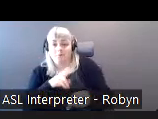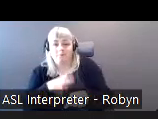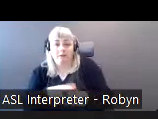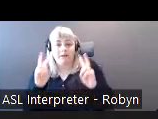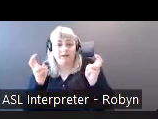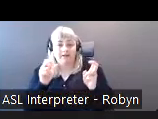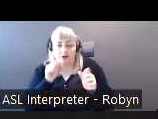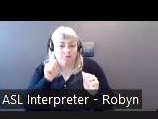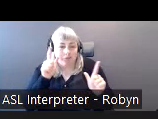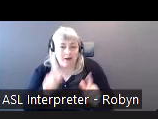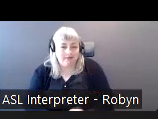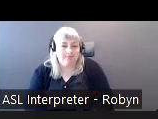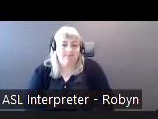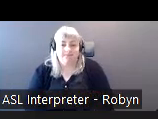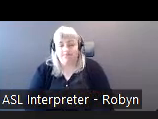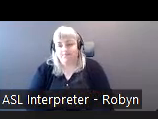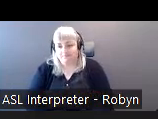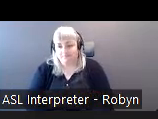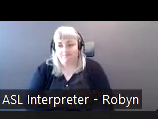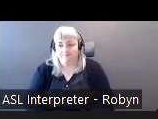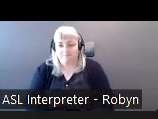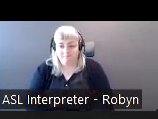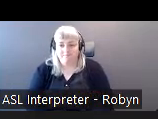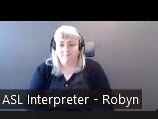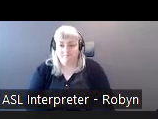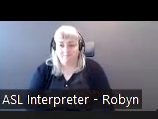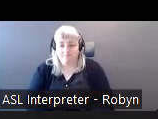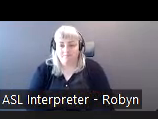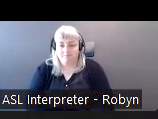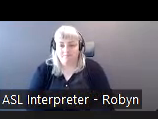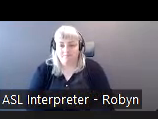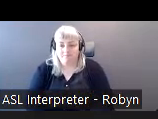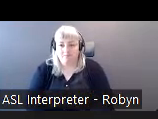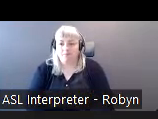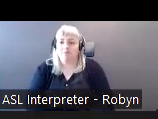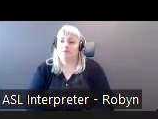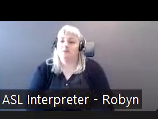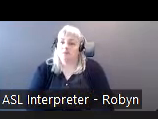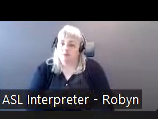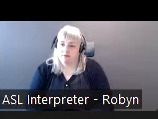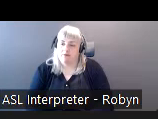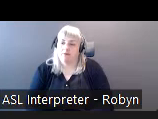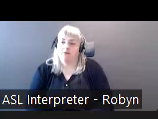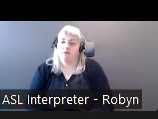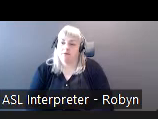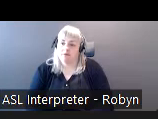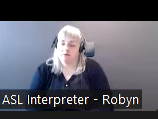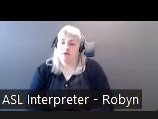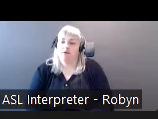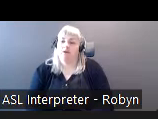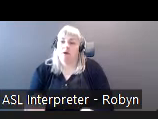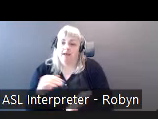So again, just taking a moment, just noticing how this is all landed for